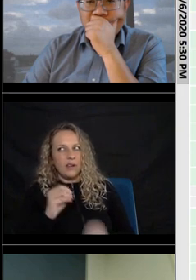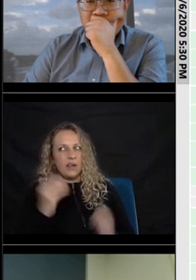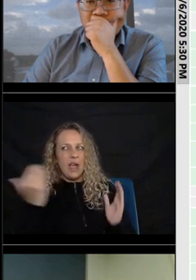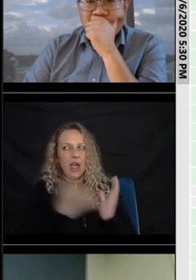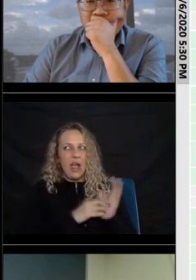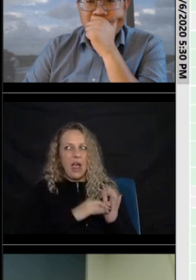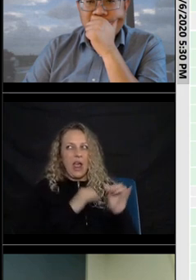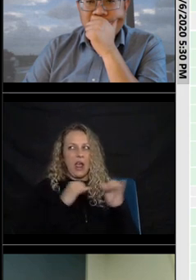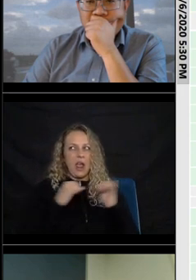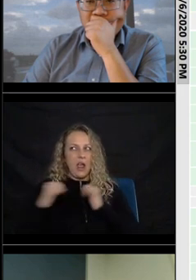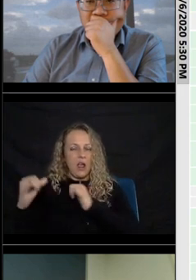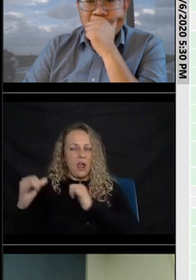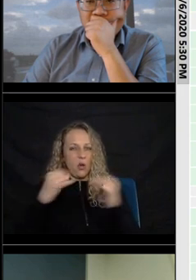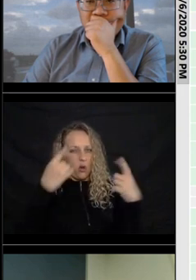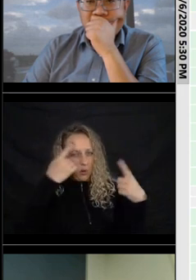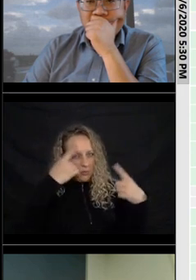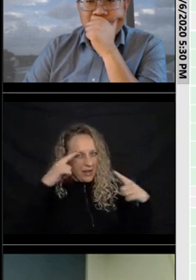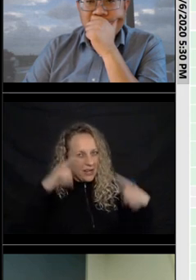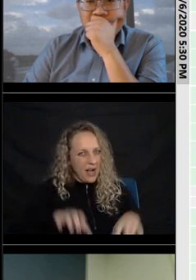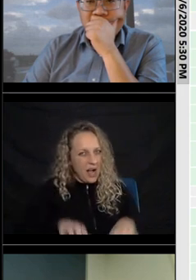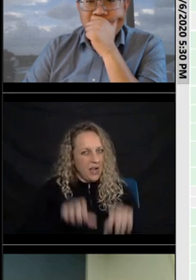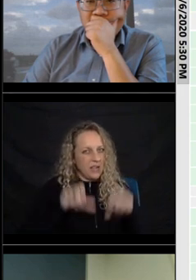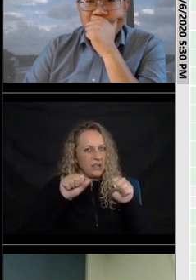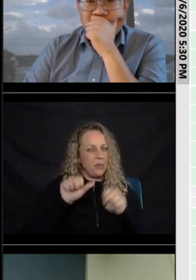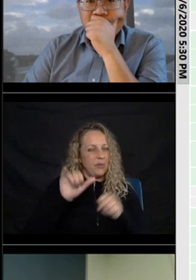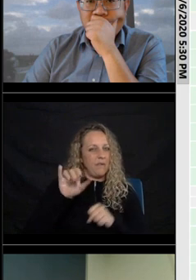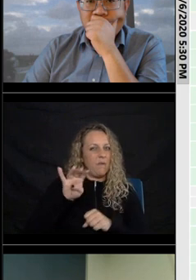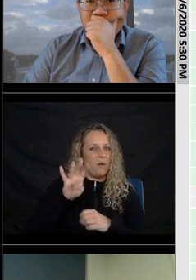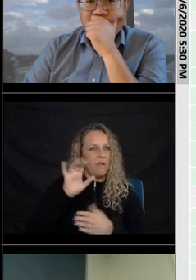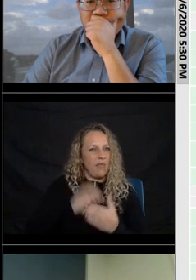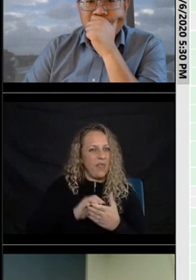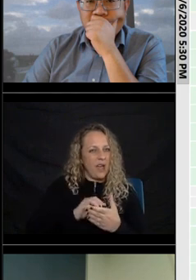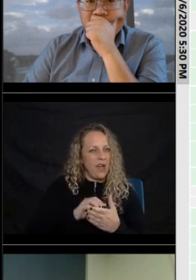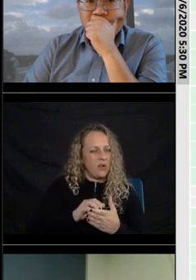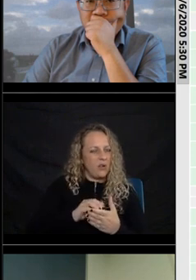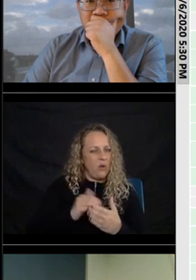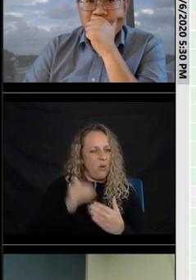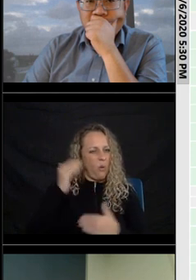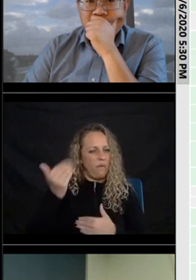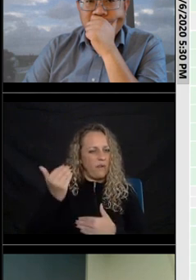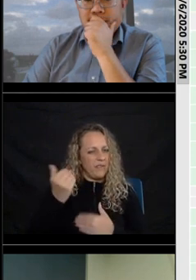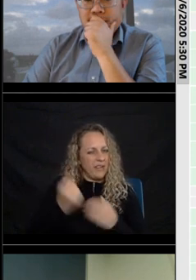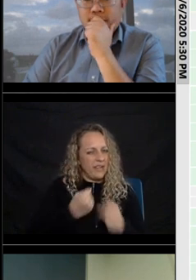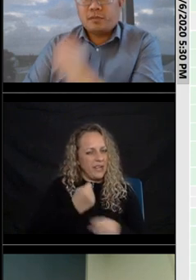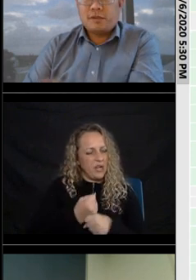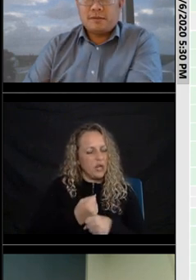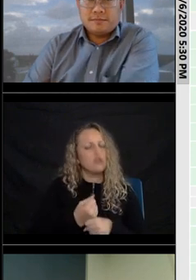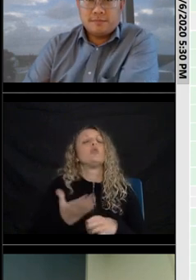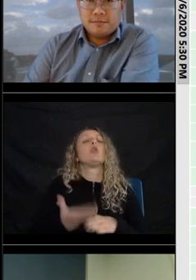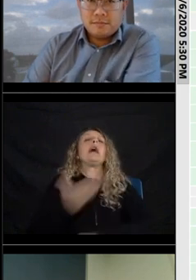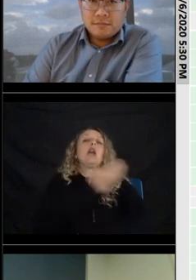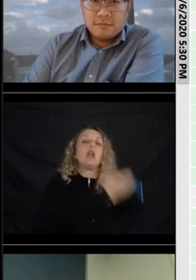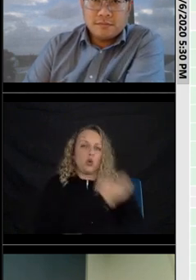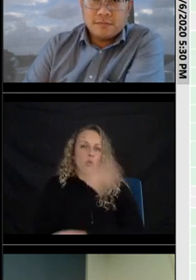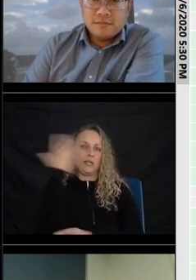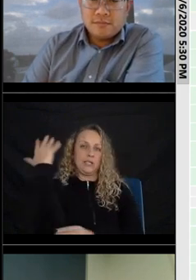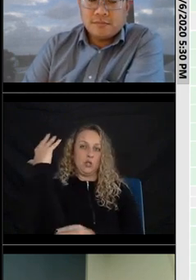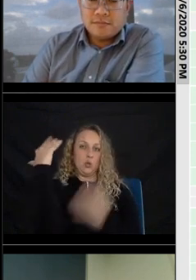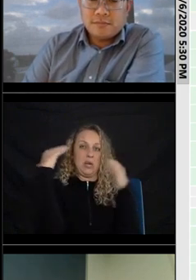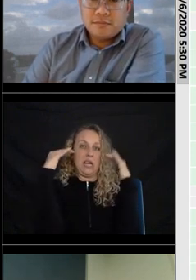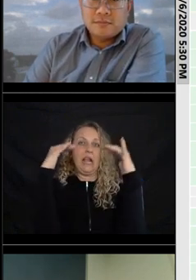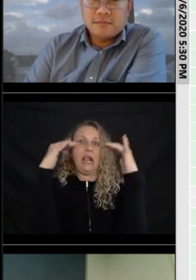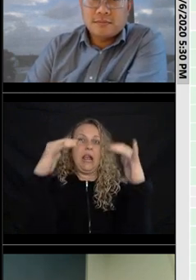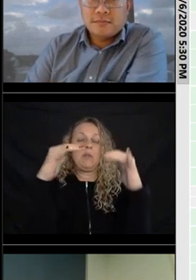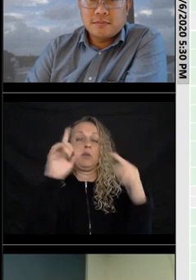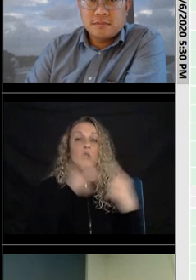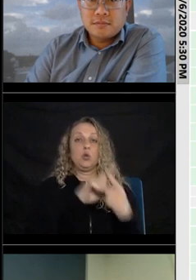unanimously adopted the goal of planting 45,000 trees over 15 years to increase our tree canopy coverage from 16% to